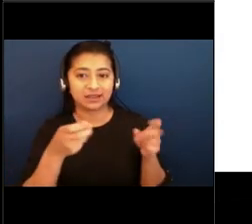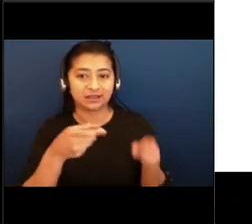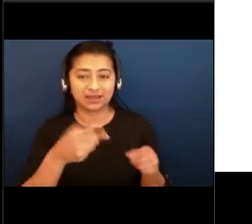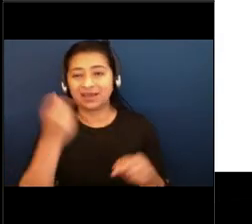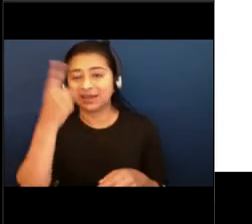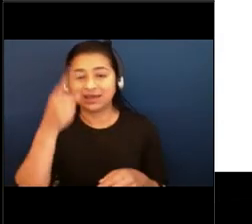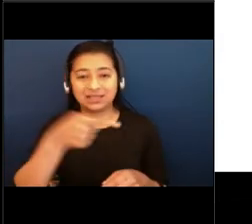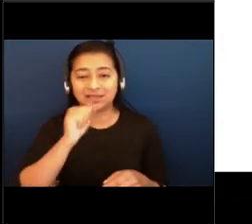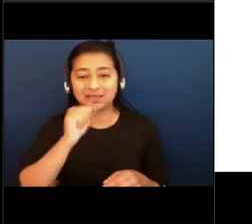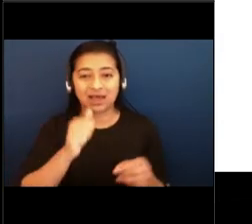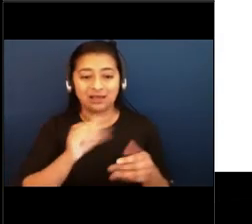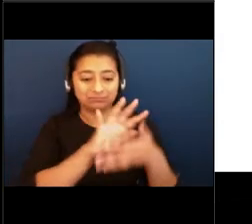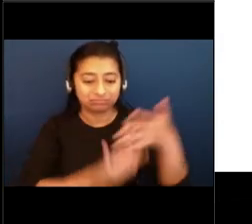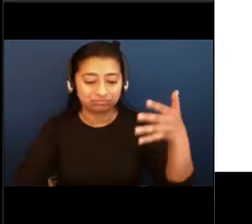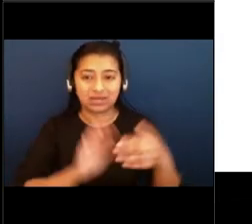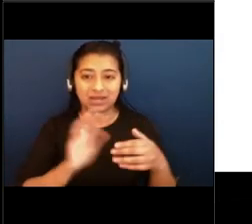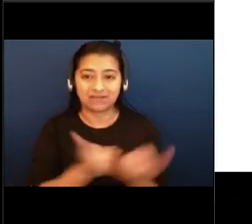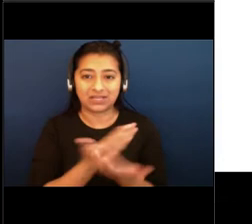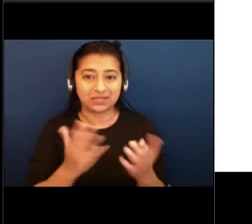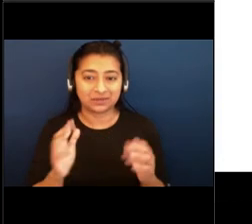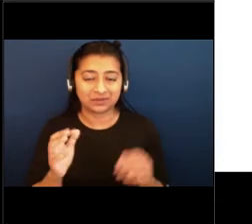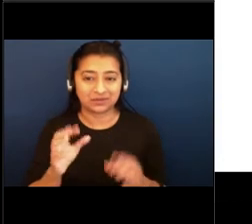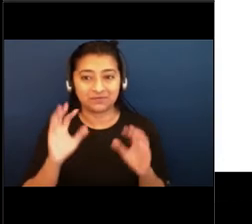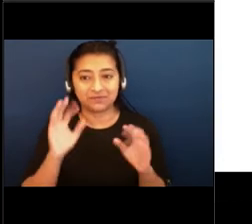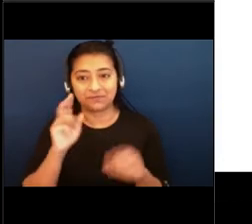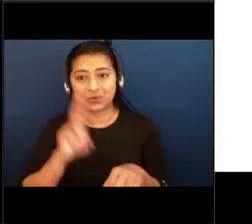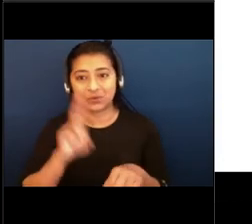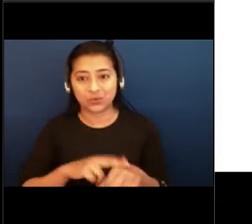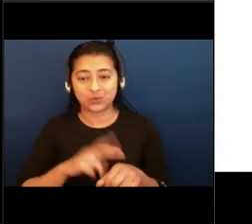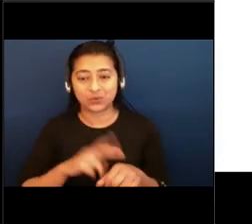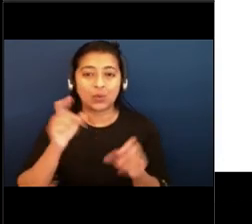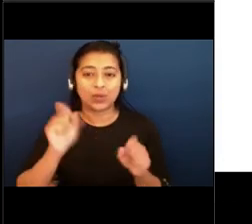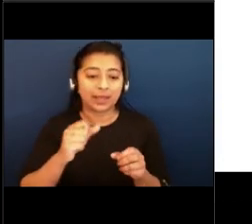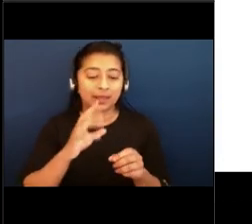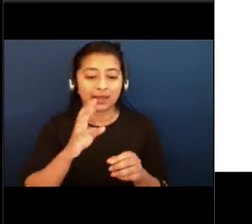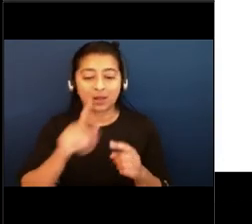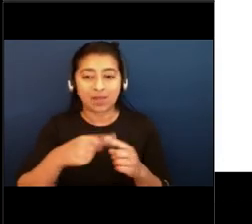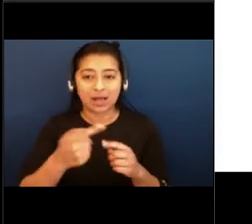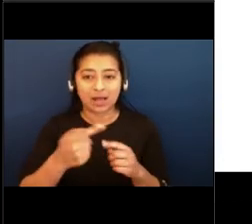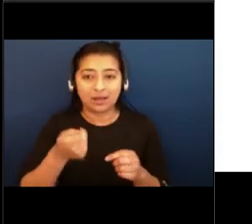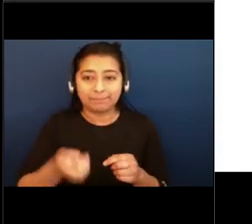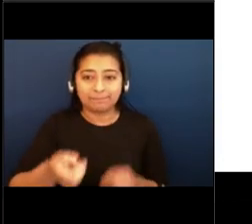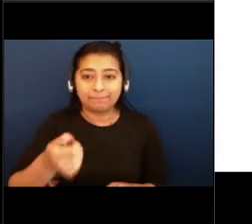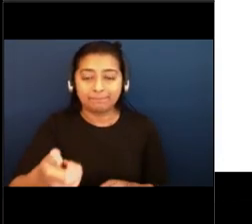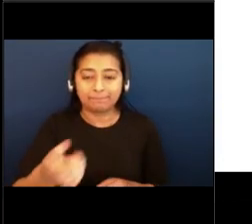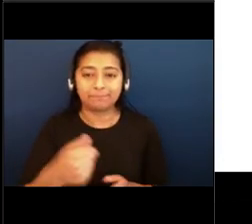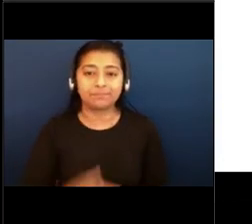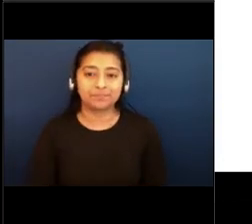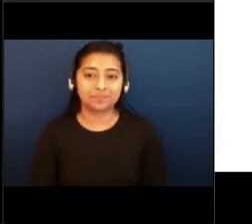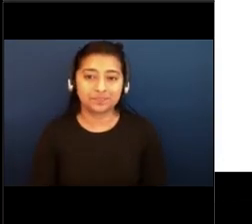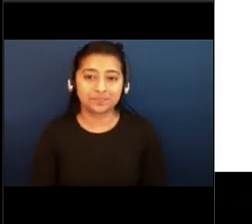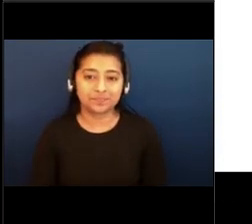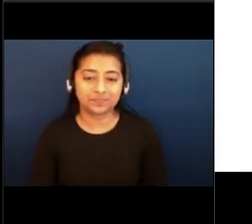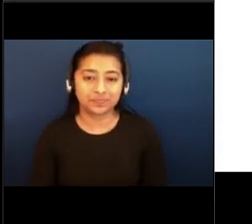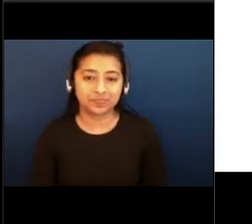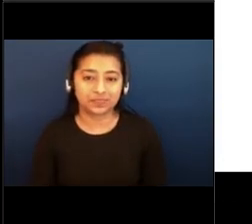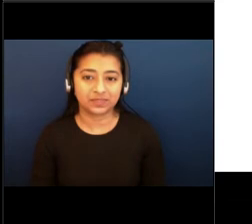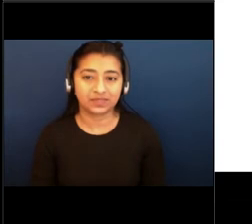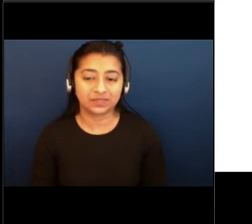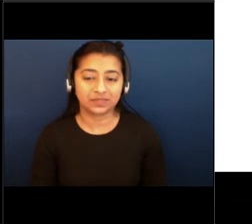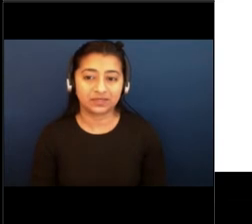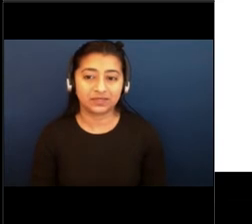literature, right? We can only talk about bits and pieces here. But I think that it's very